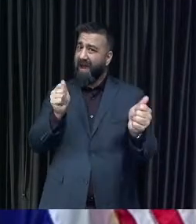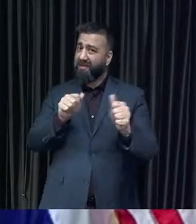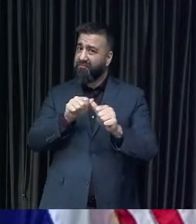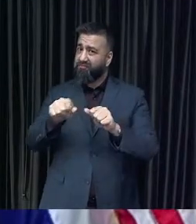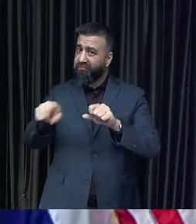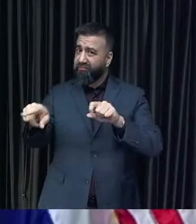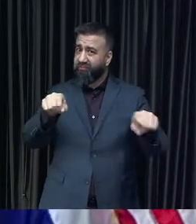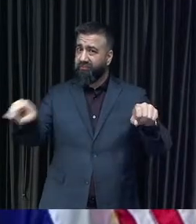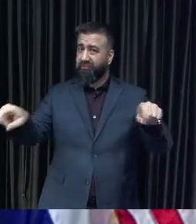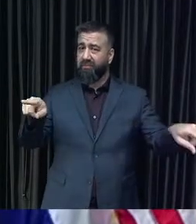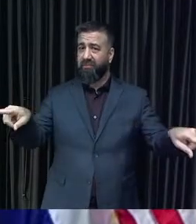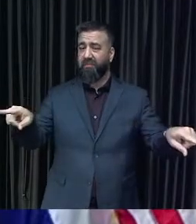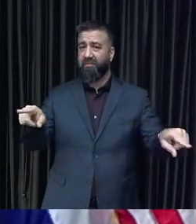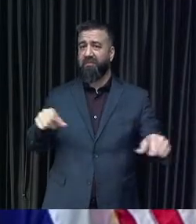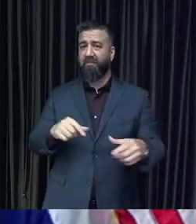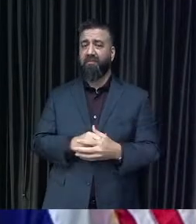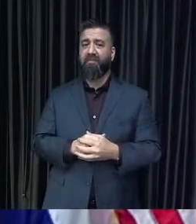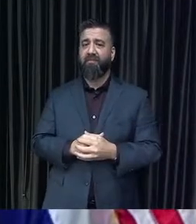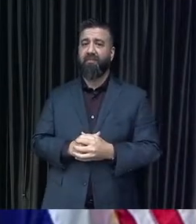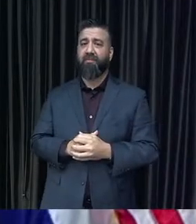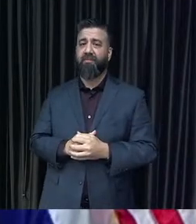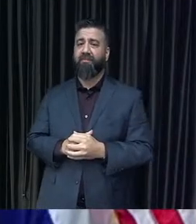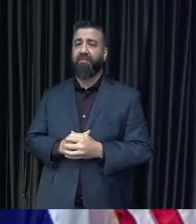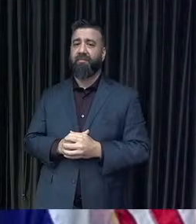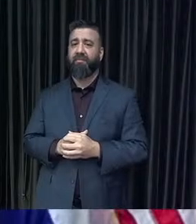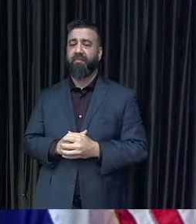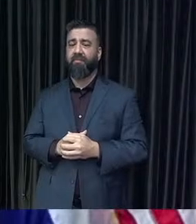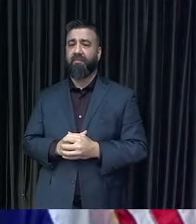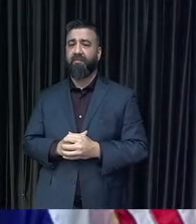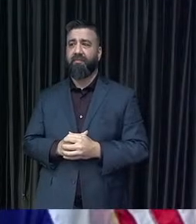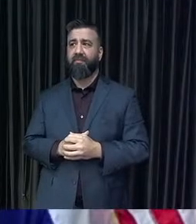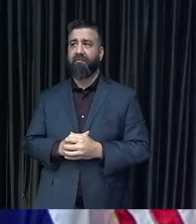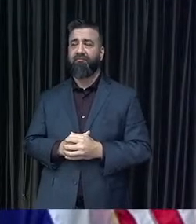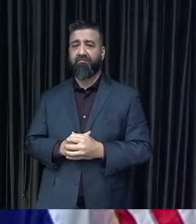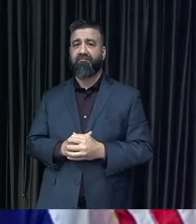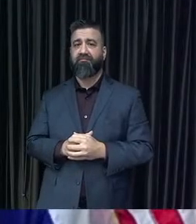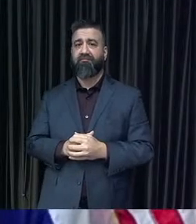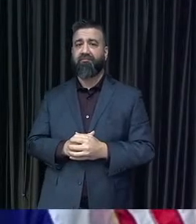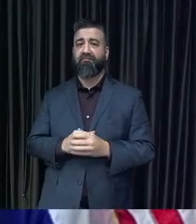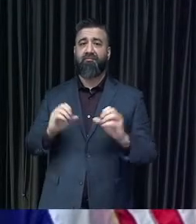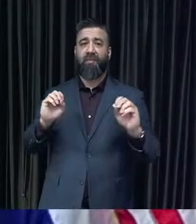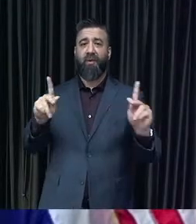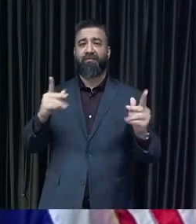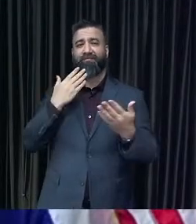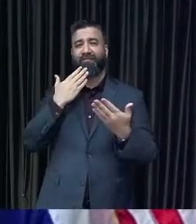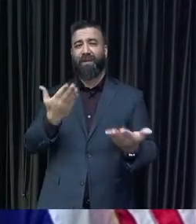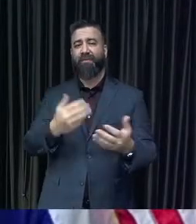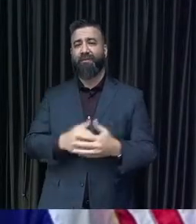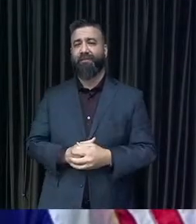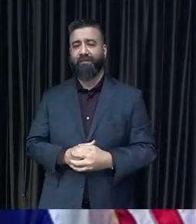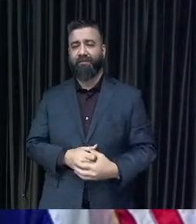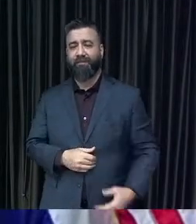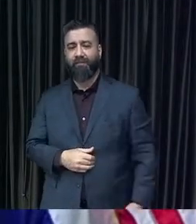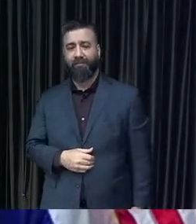those logistical pathways and down those shipment pathways. Okay, thank you.